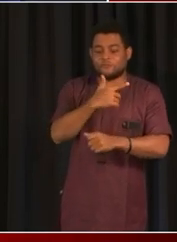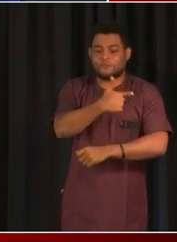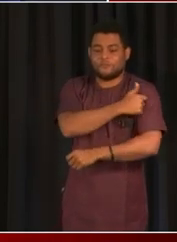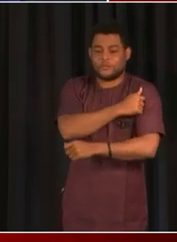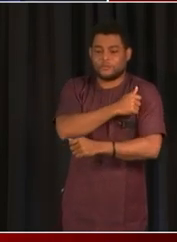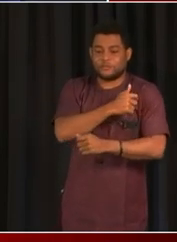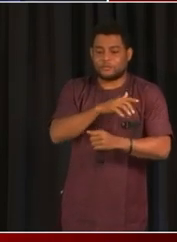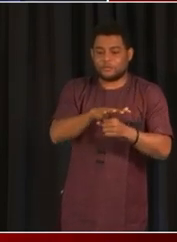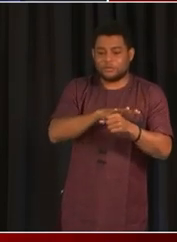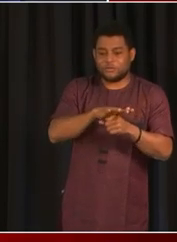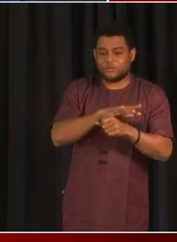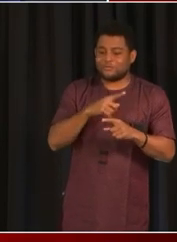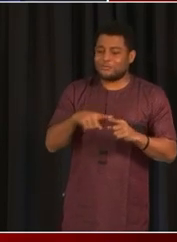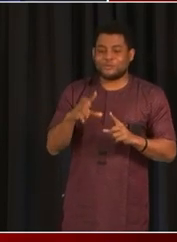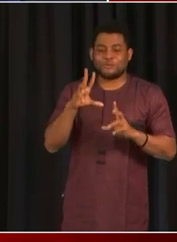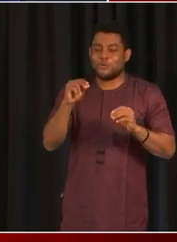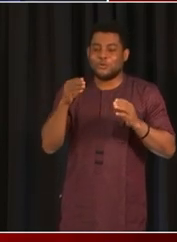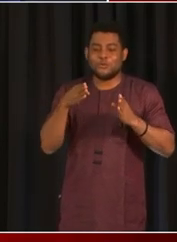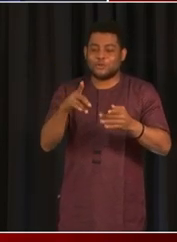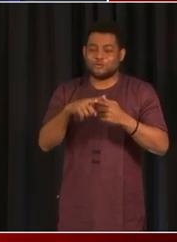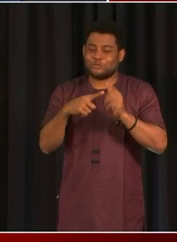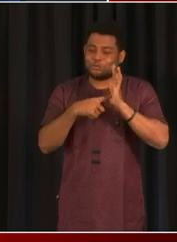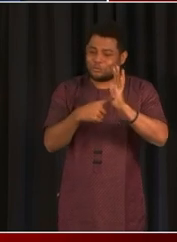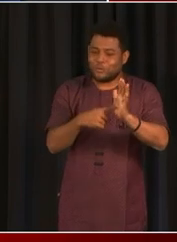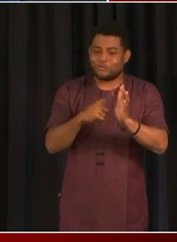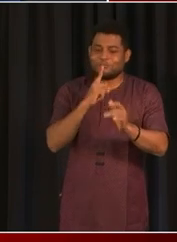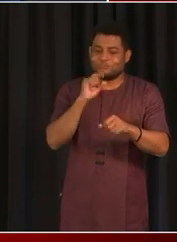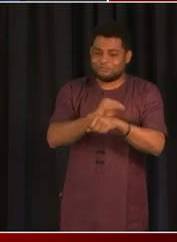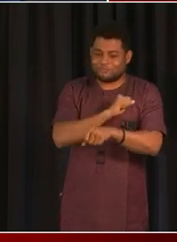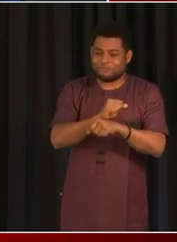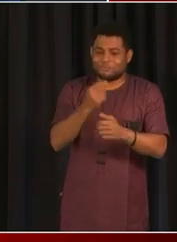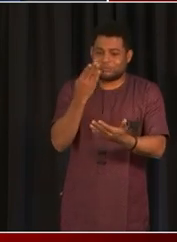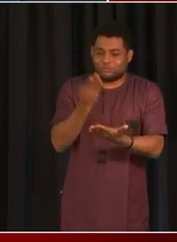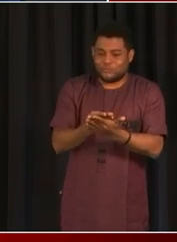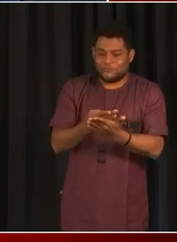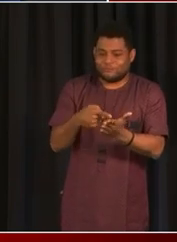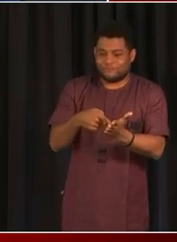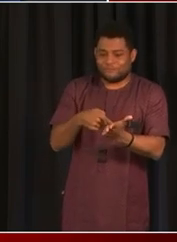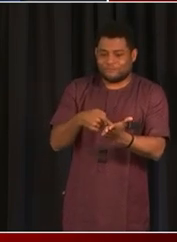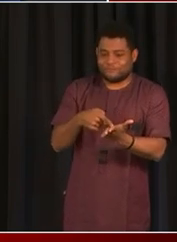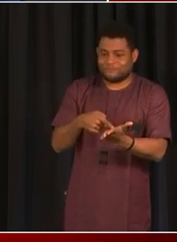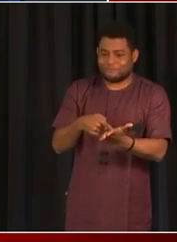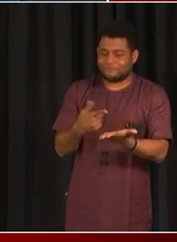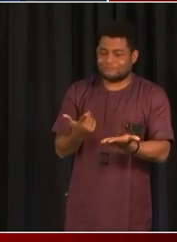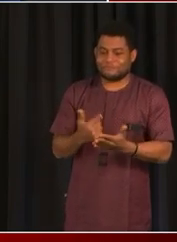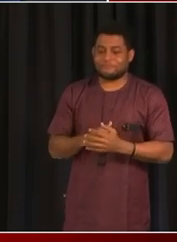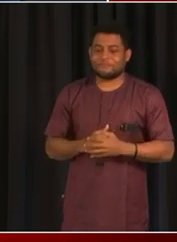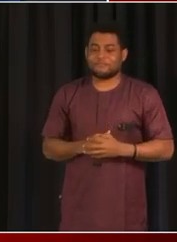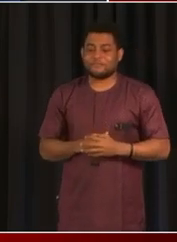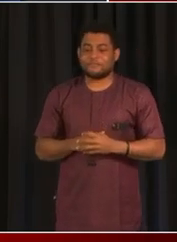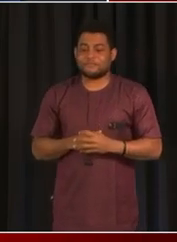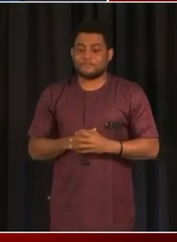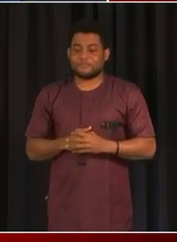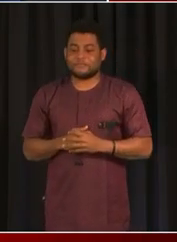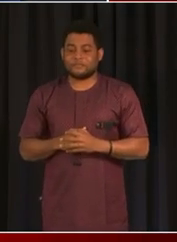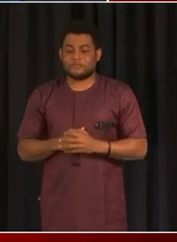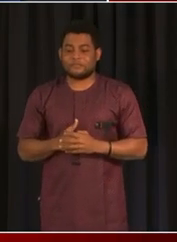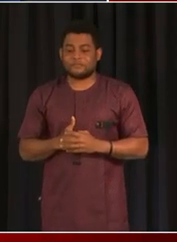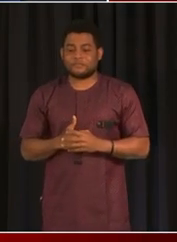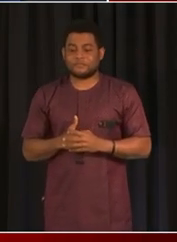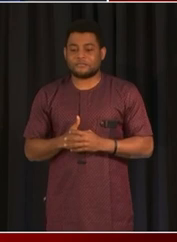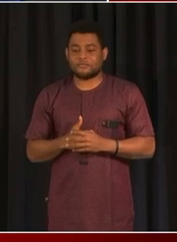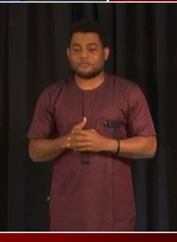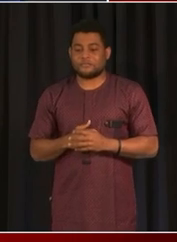not, because people can trick these apps and they can trick these systems. What I believe is a more appropriate strategy is one that we're taking